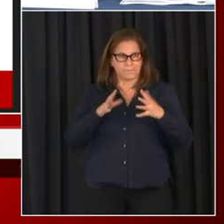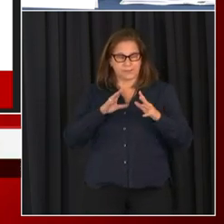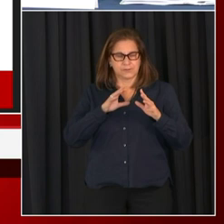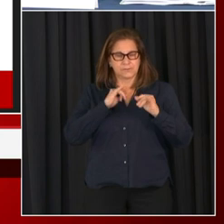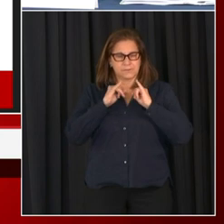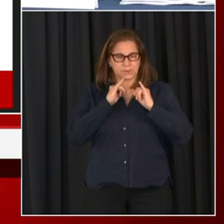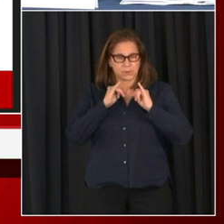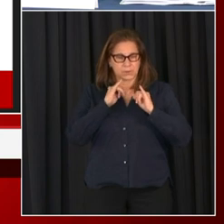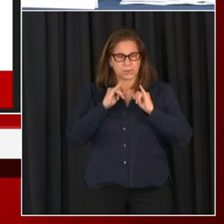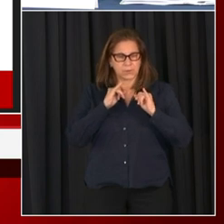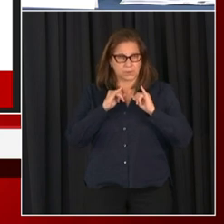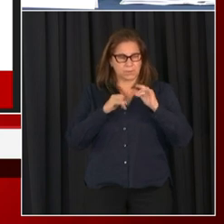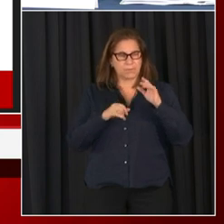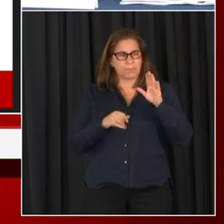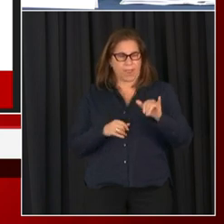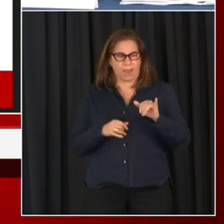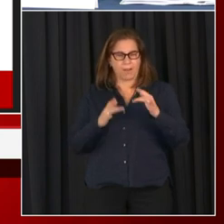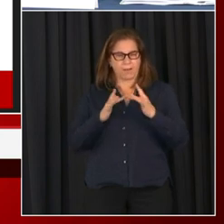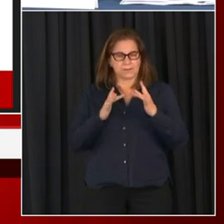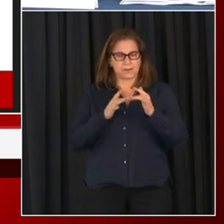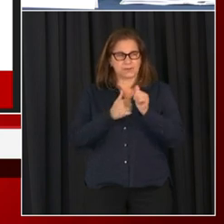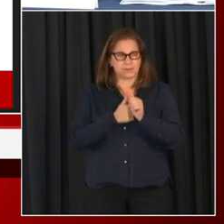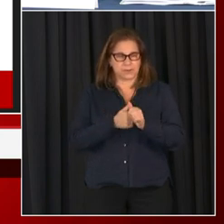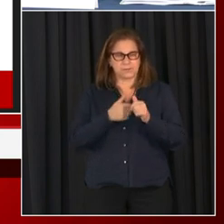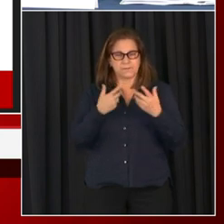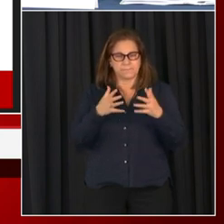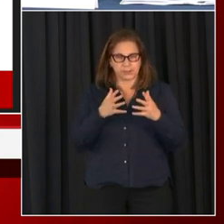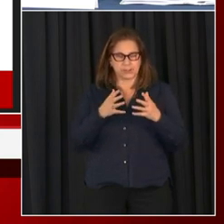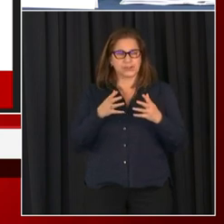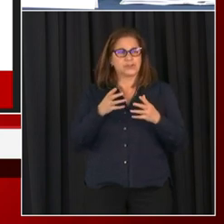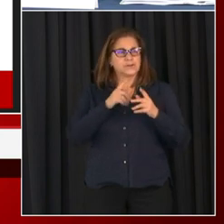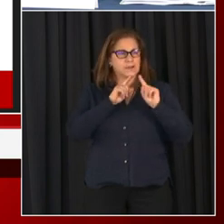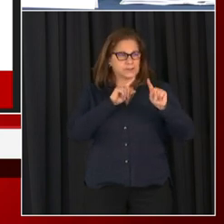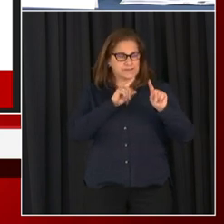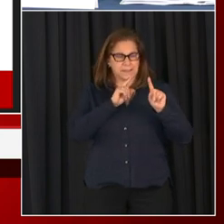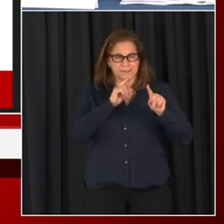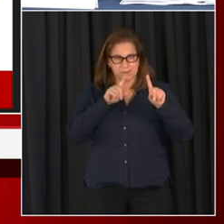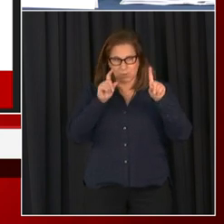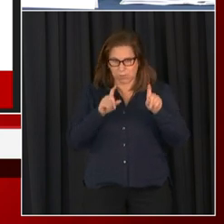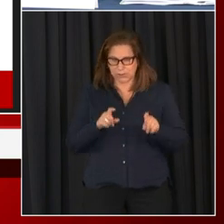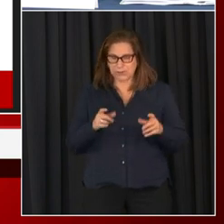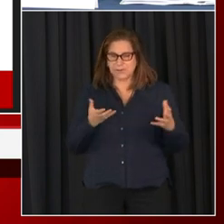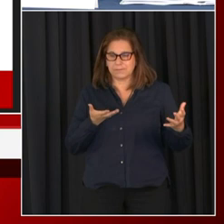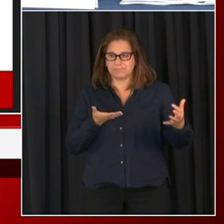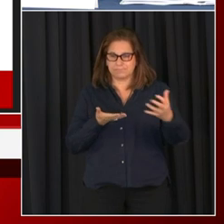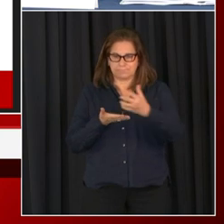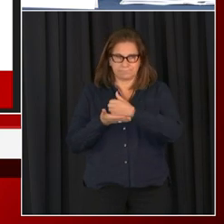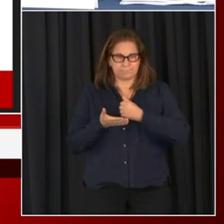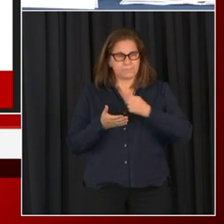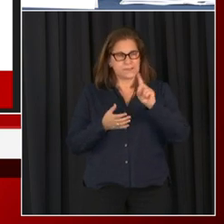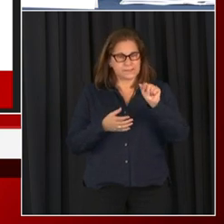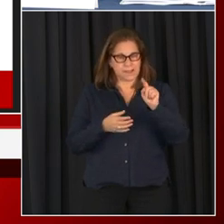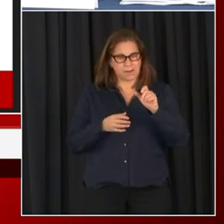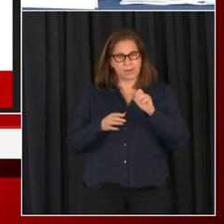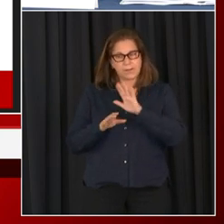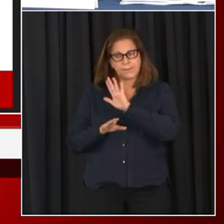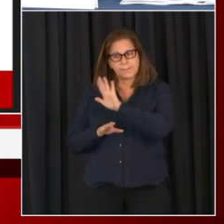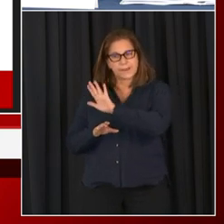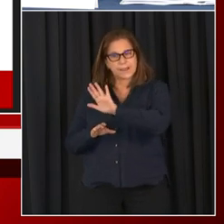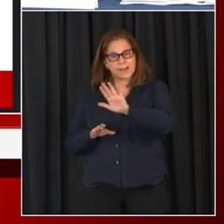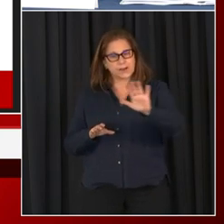additional insight into their exposure-related activities from the time period October 2nd through October